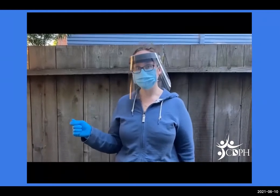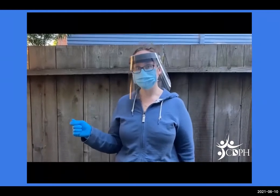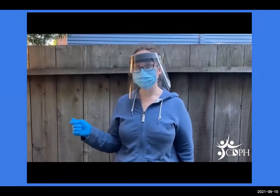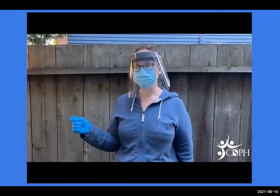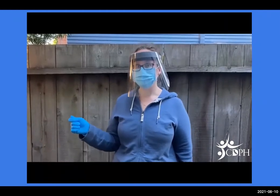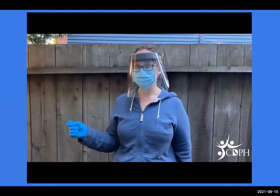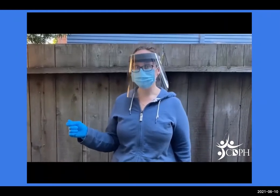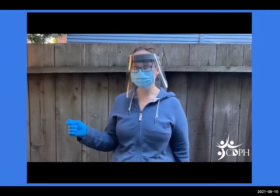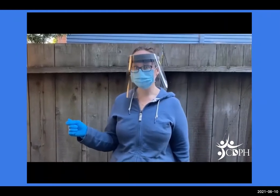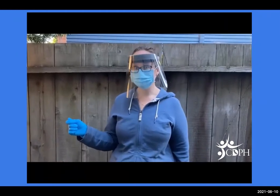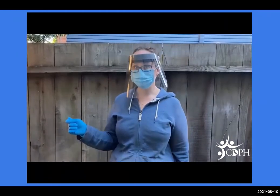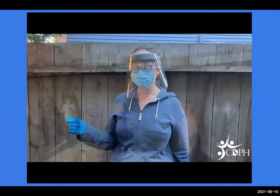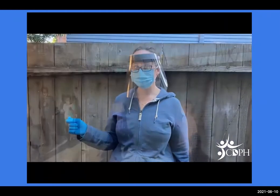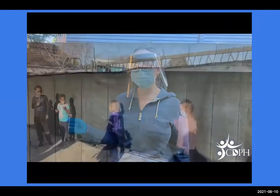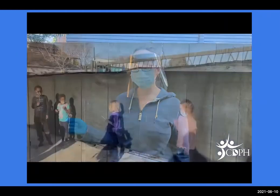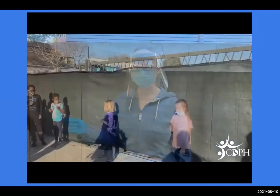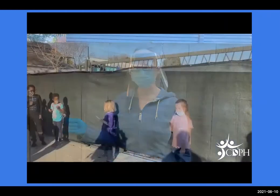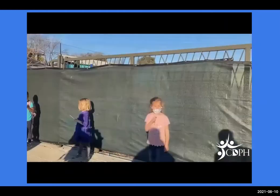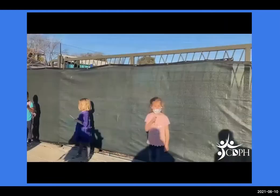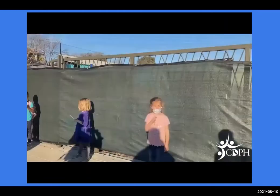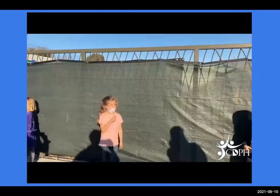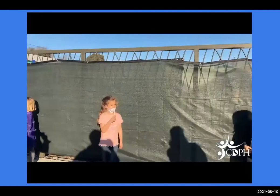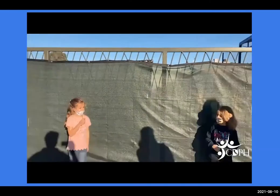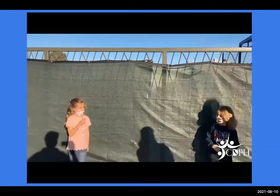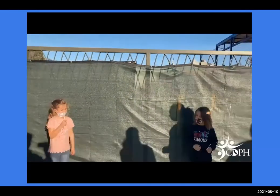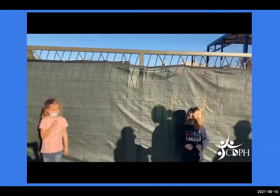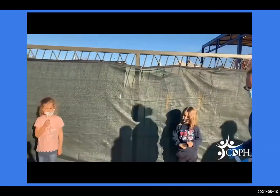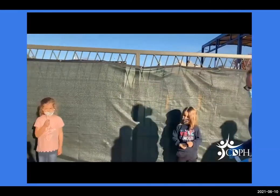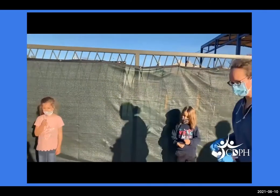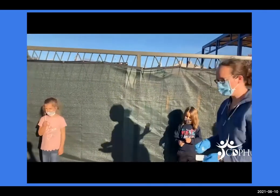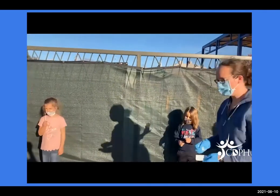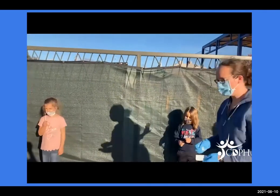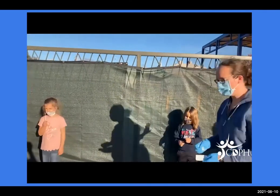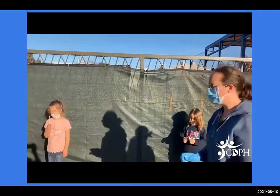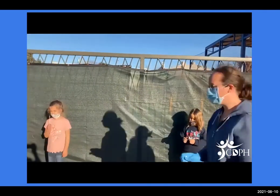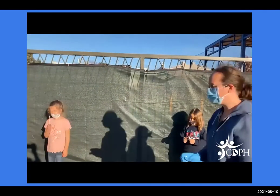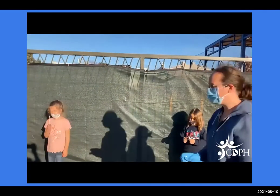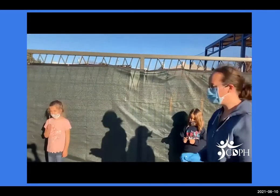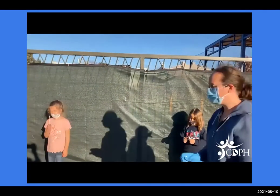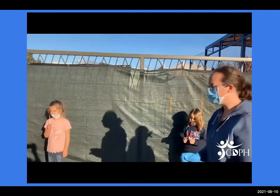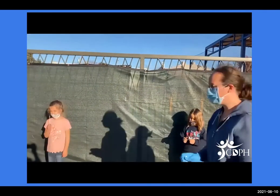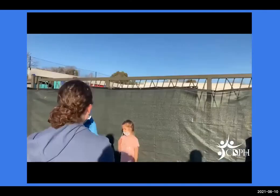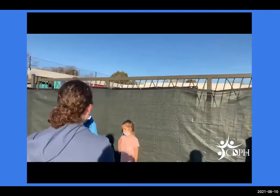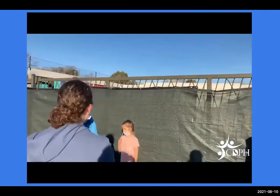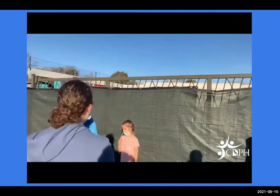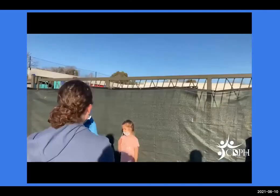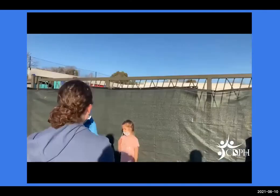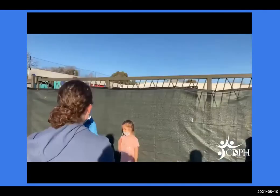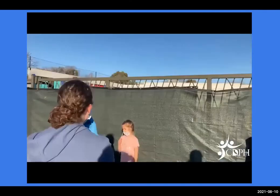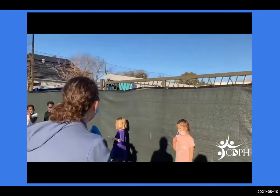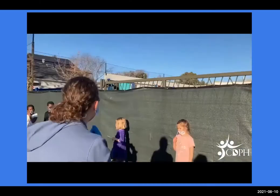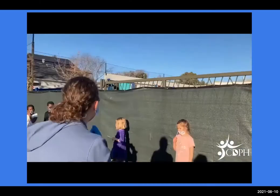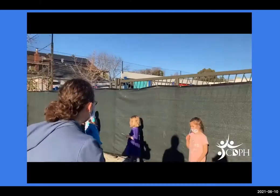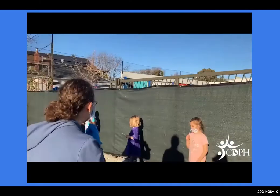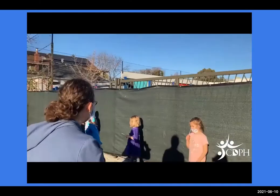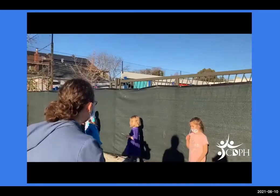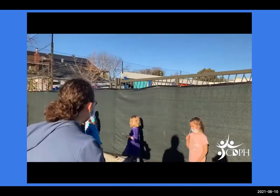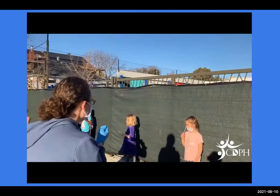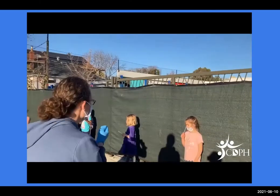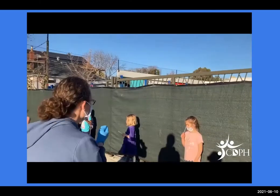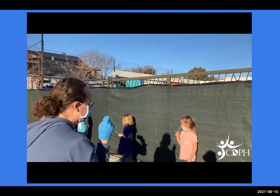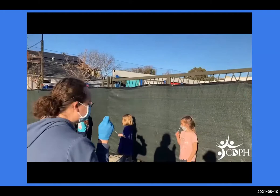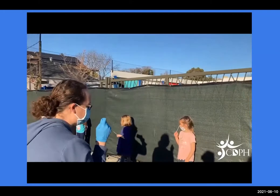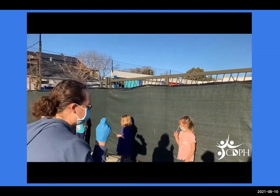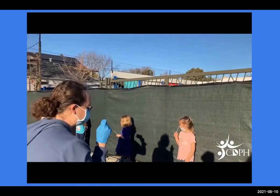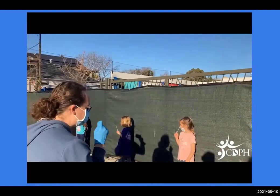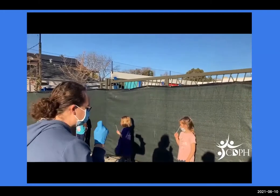so and we are far enough away from you, we are going to have you take down your mask beneath your nose. You're going to take your swab and put it in the